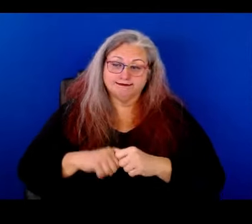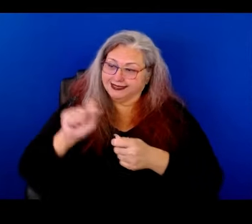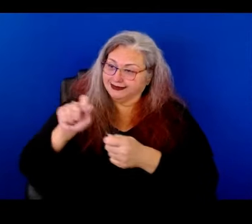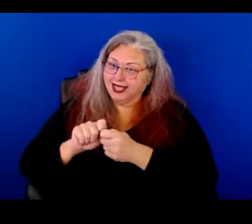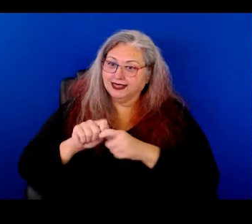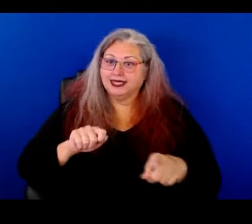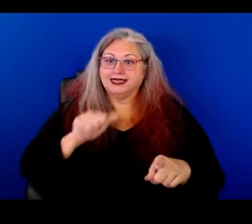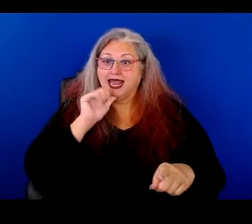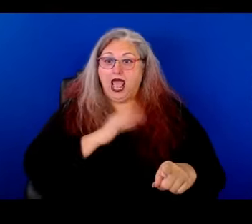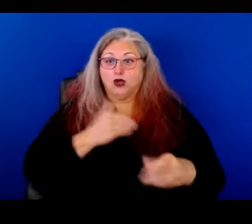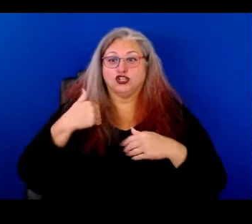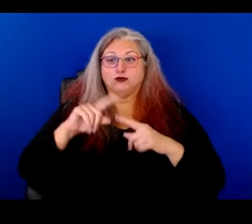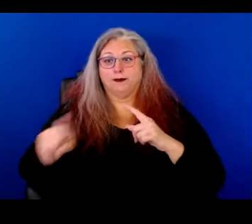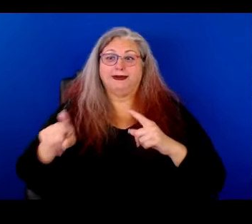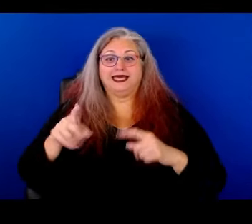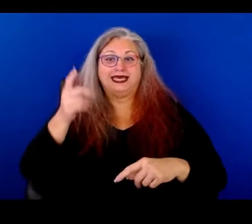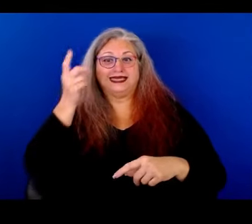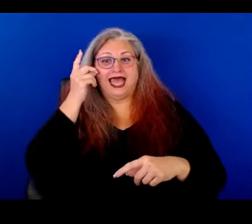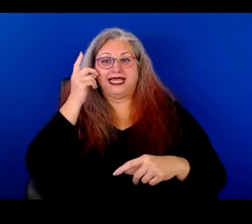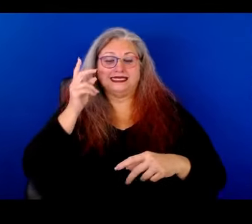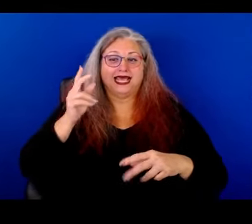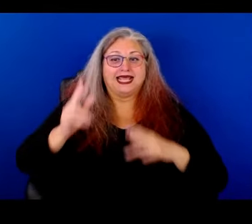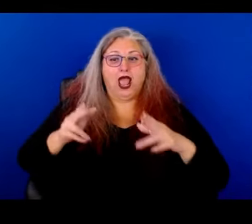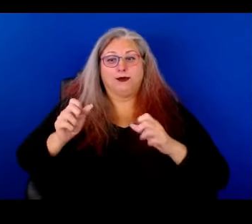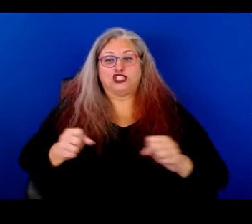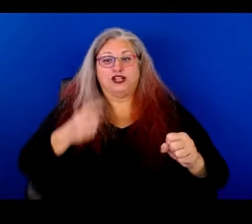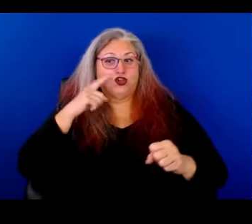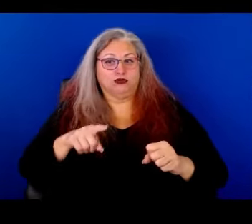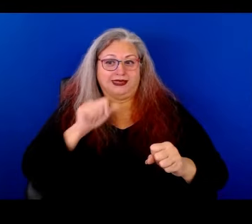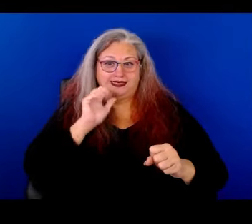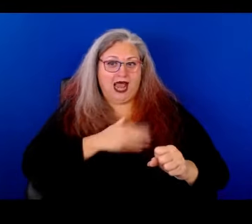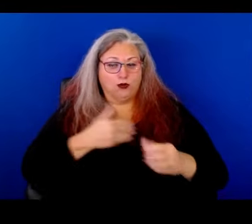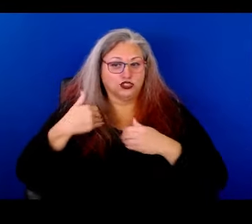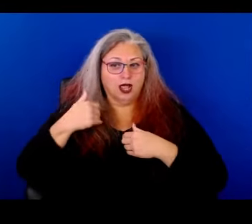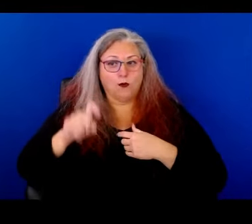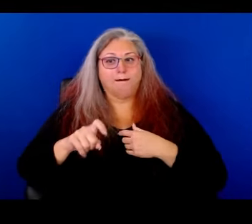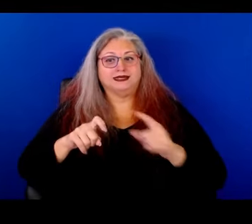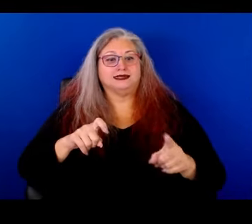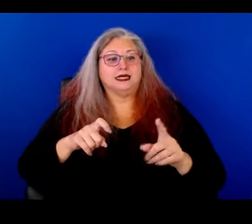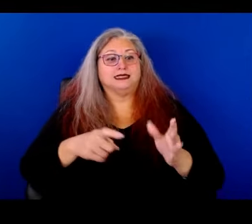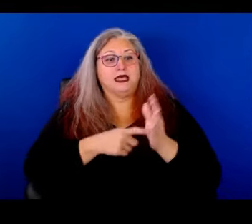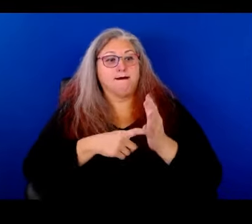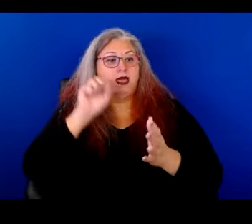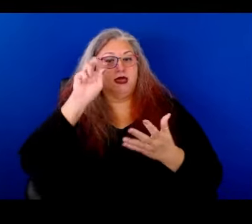Exactly. It's not our job to be Dallas Cowboy cheerleaders for you. Yeah. That's not our job. Our job is to put demands.